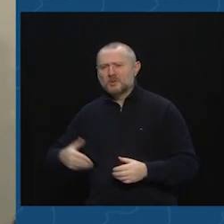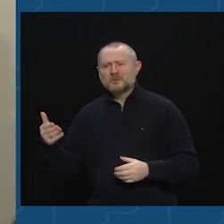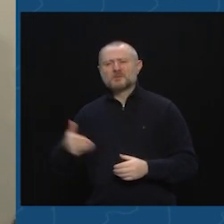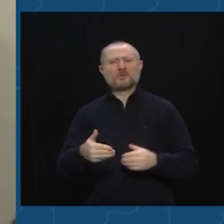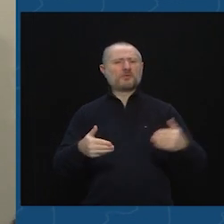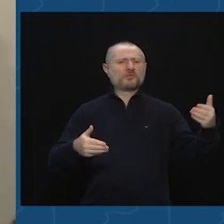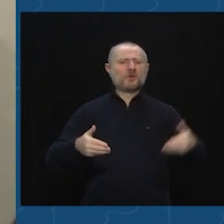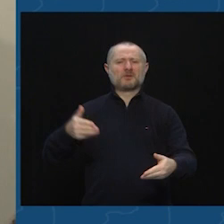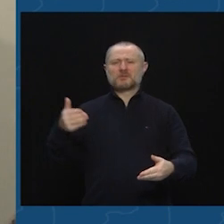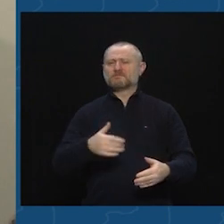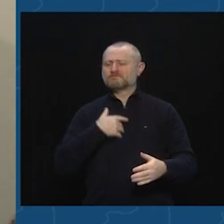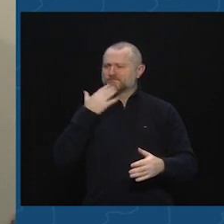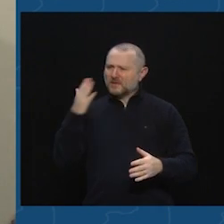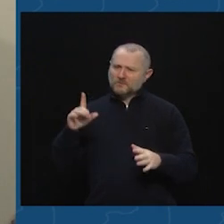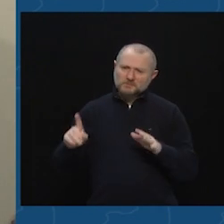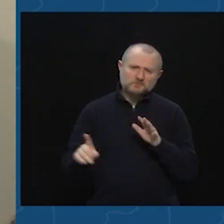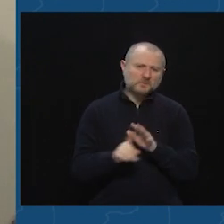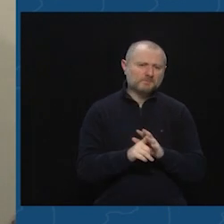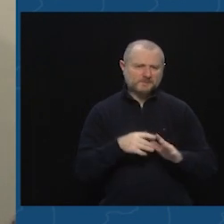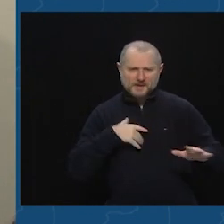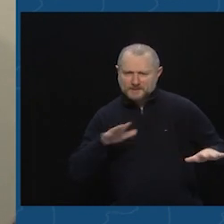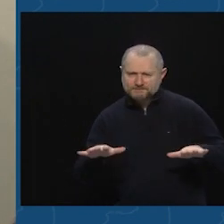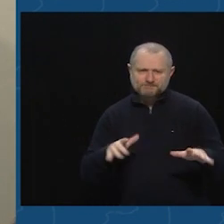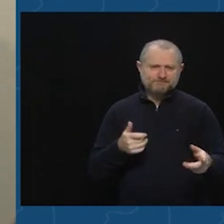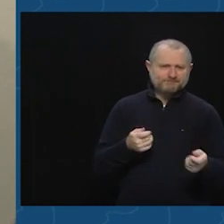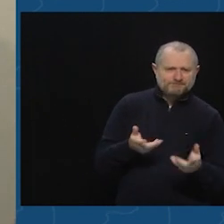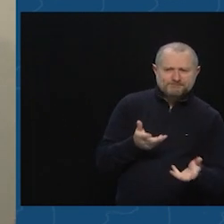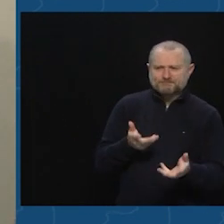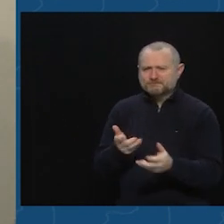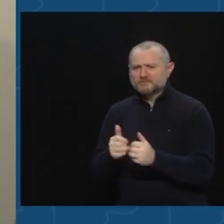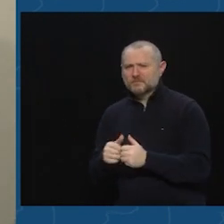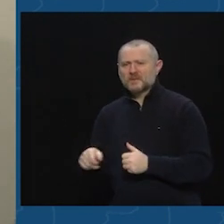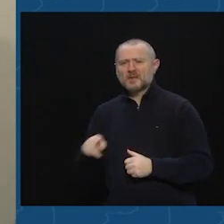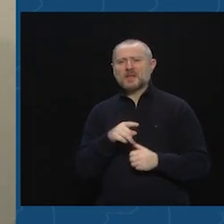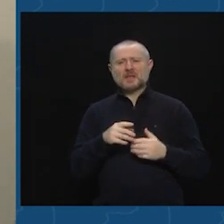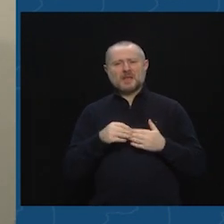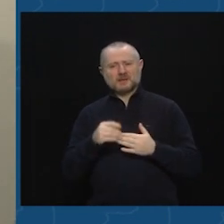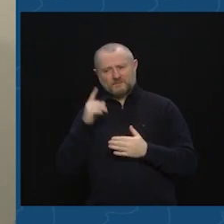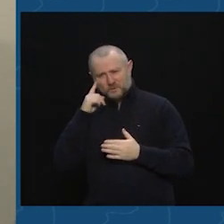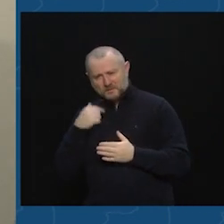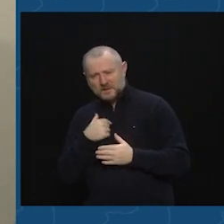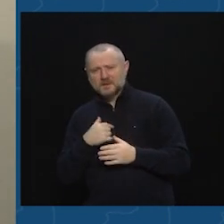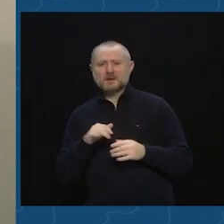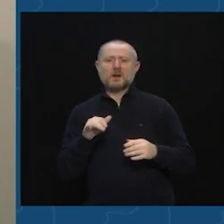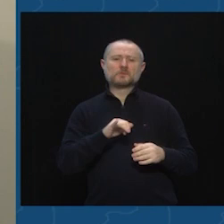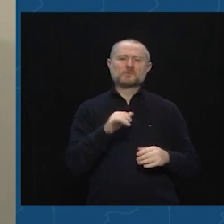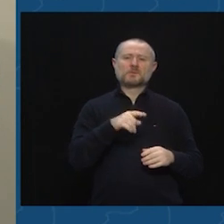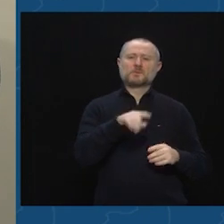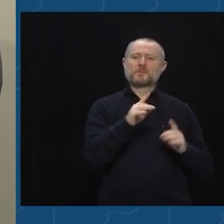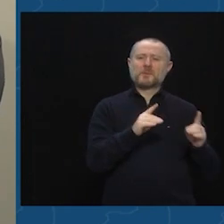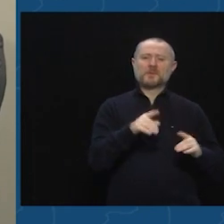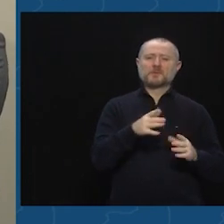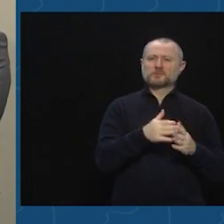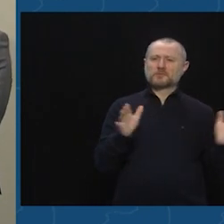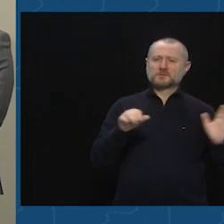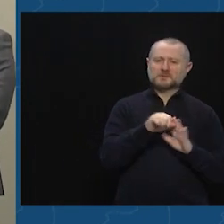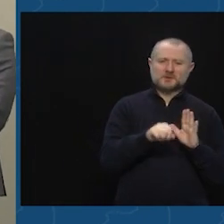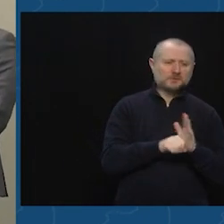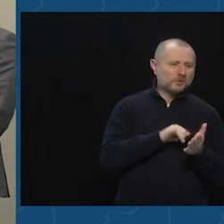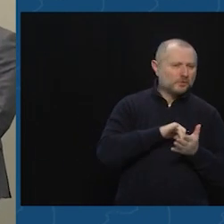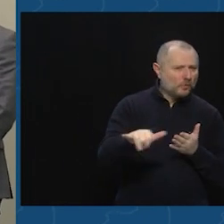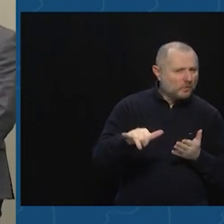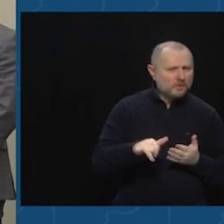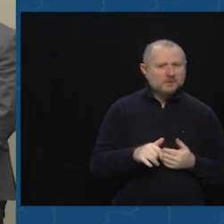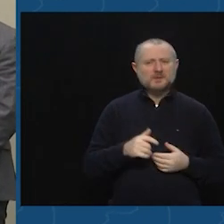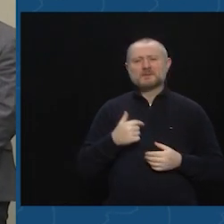continue to give me, as well as the people of the state of New York. And then after that, we'll be introducing by Zoom the mayor of New York City, Eric Adams. So thank you for joining